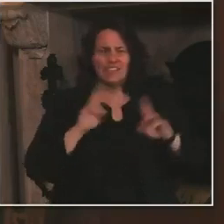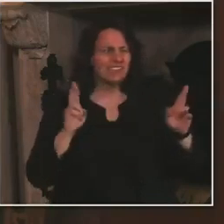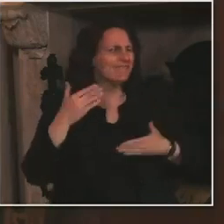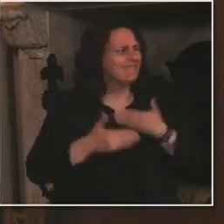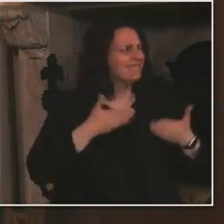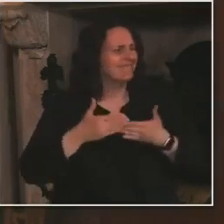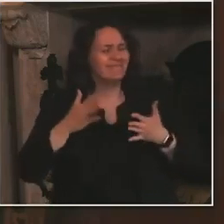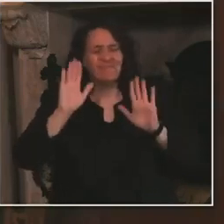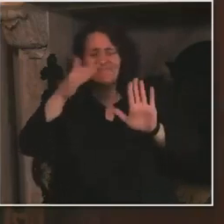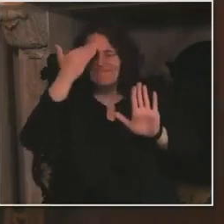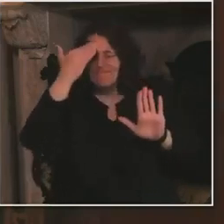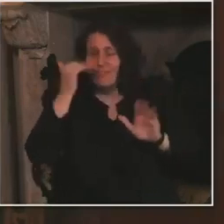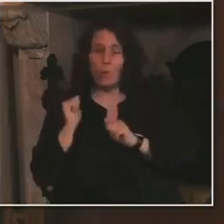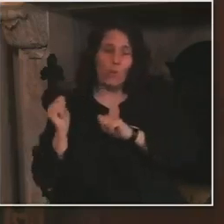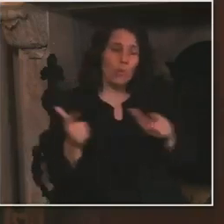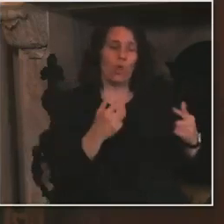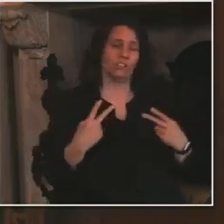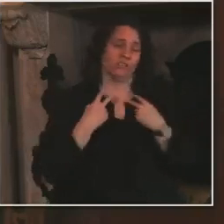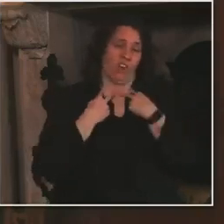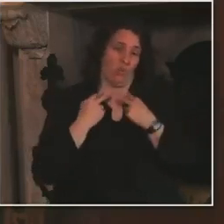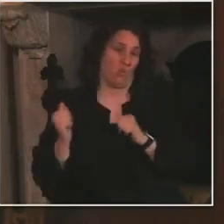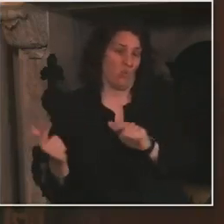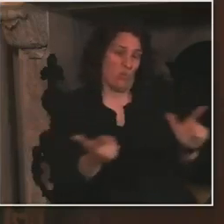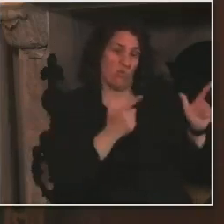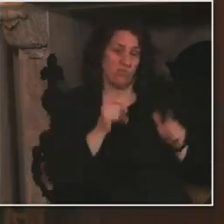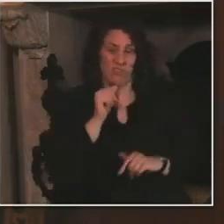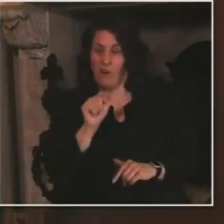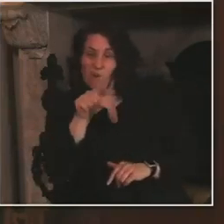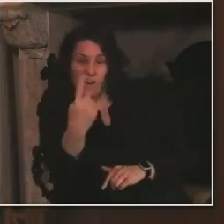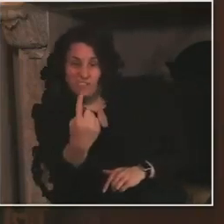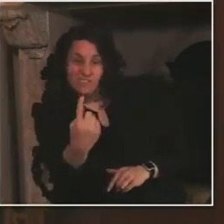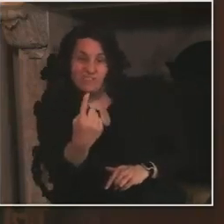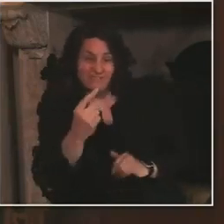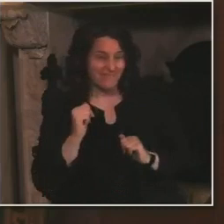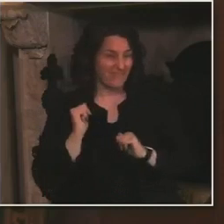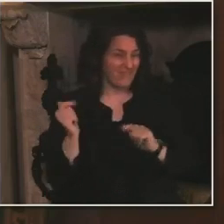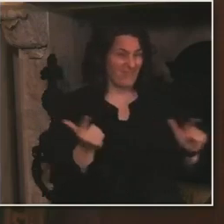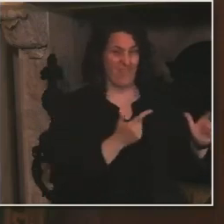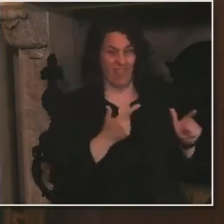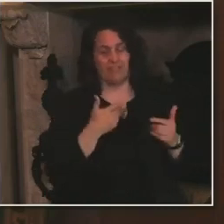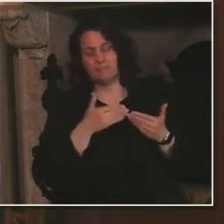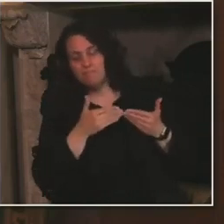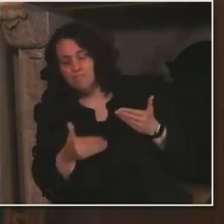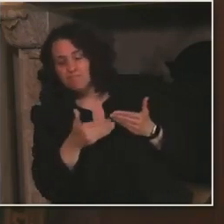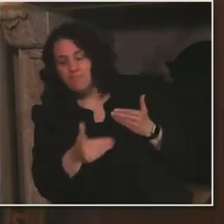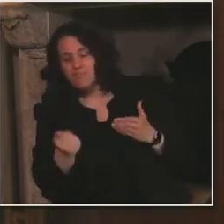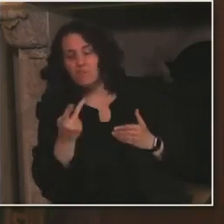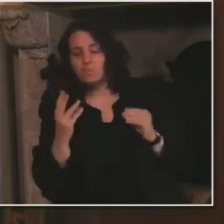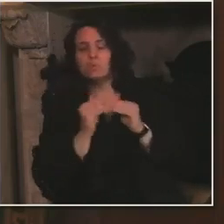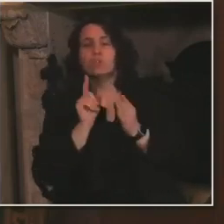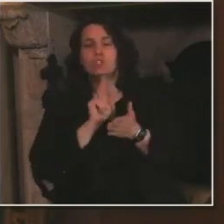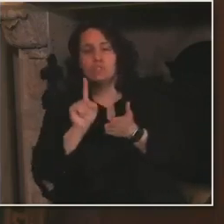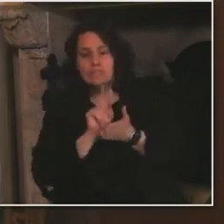on how well we do this. So really the next few weeks are going to be really critical for to make sure that we